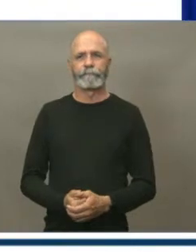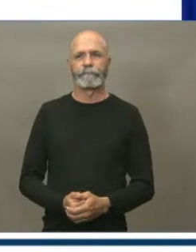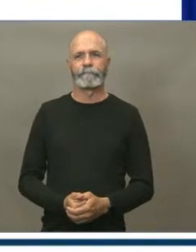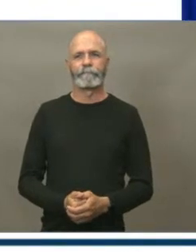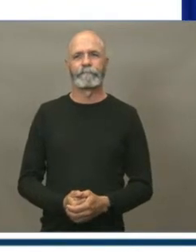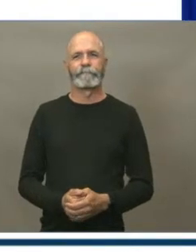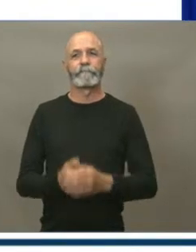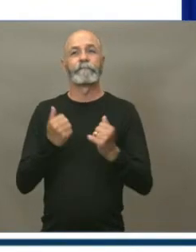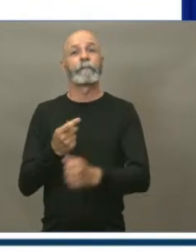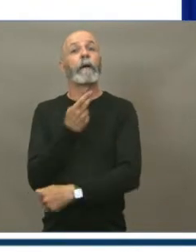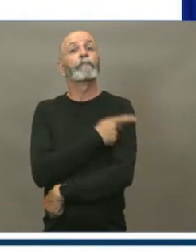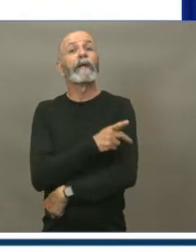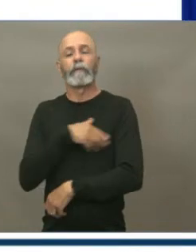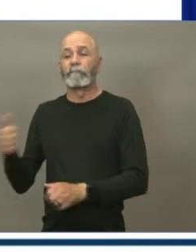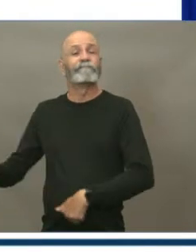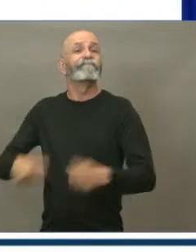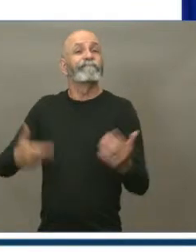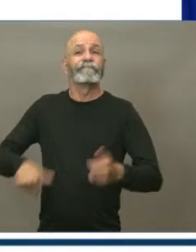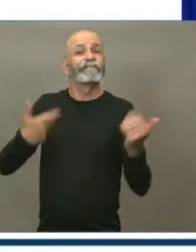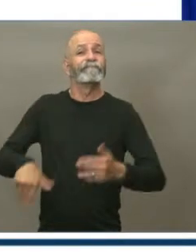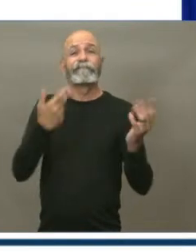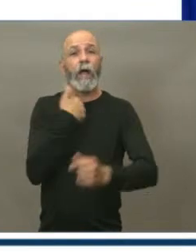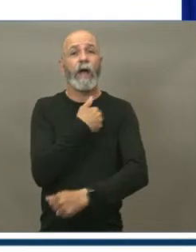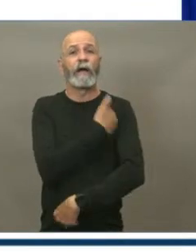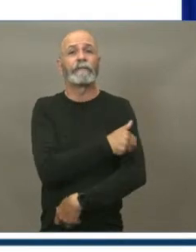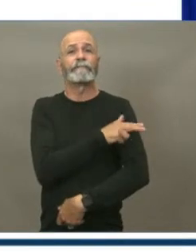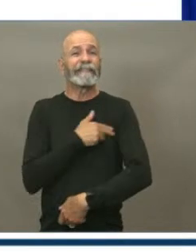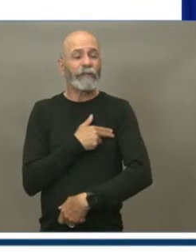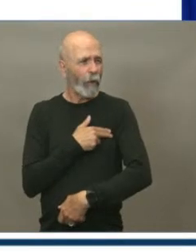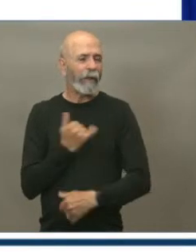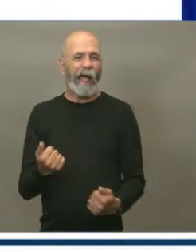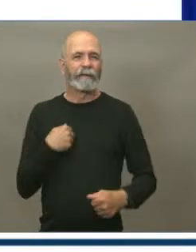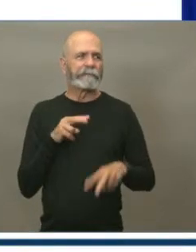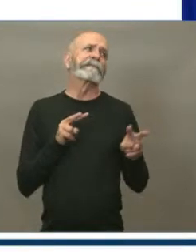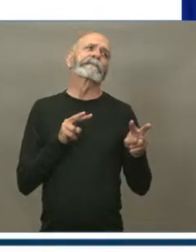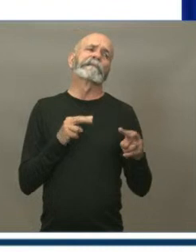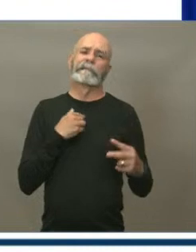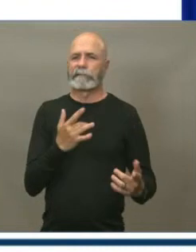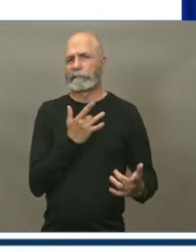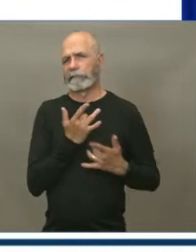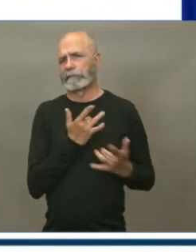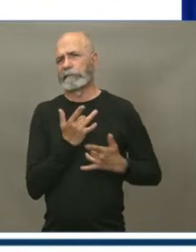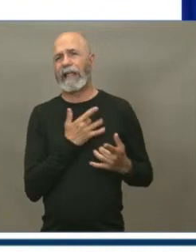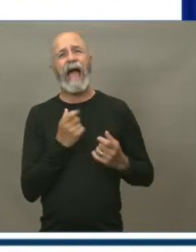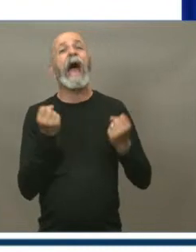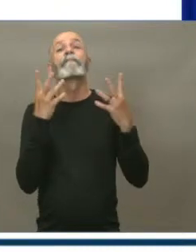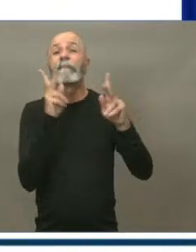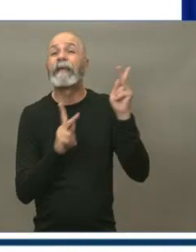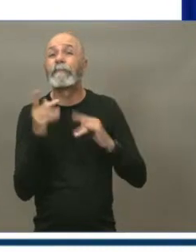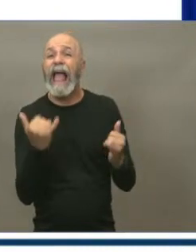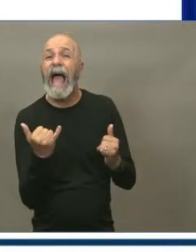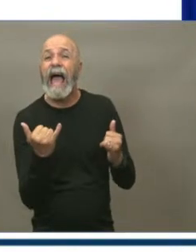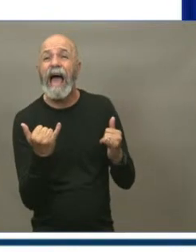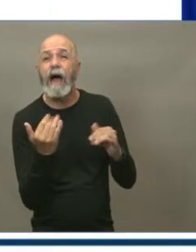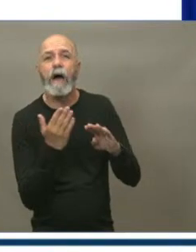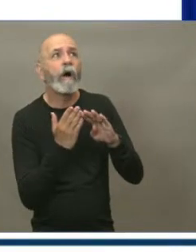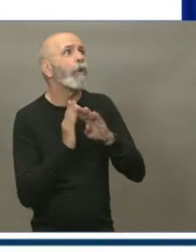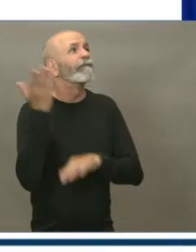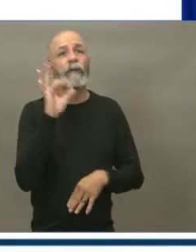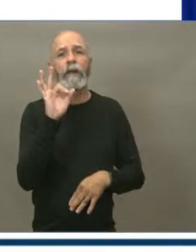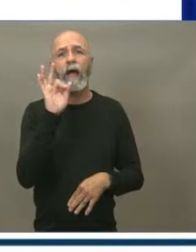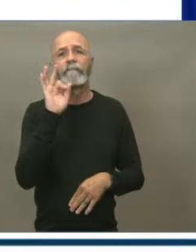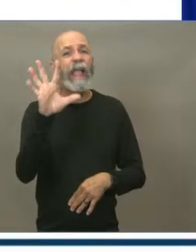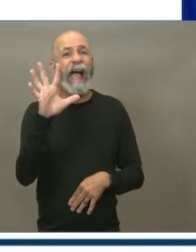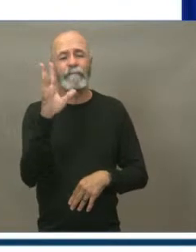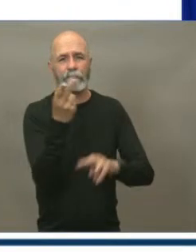admitted to hospitals with COVID symptoms. We now have 95 people currently in hospital. That number took a jump in the past 48